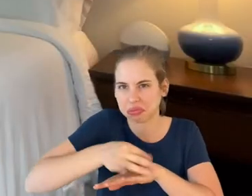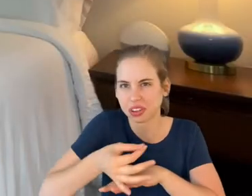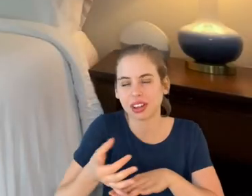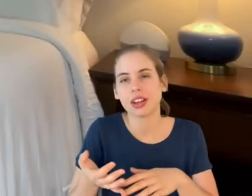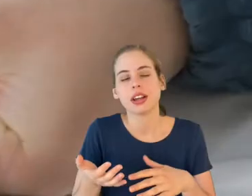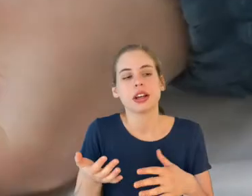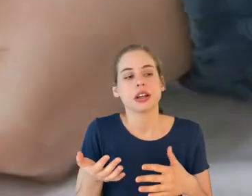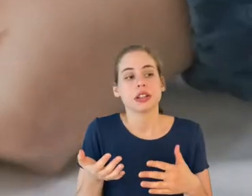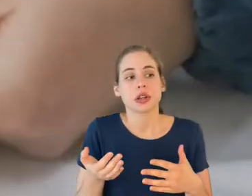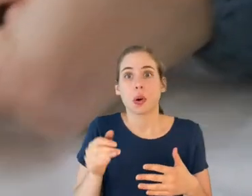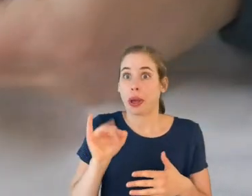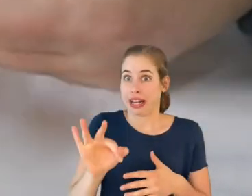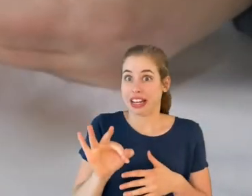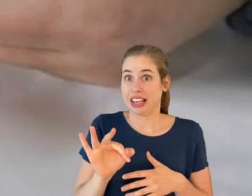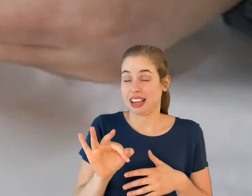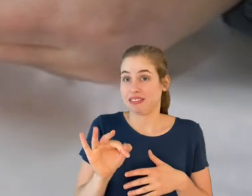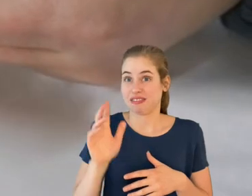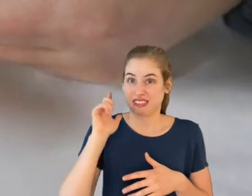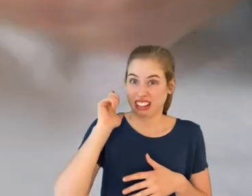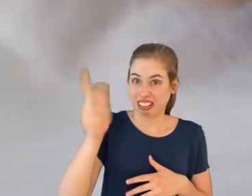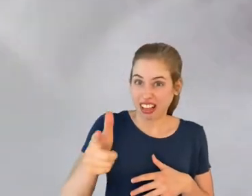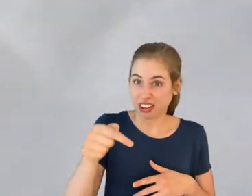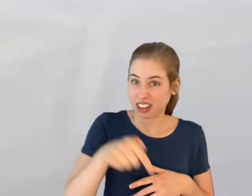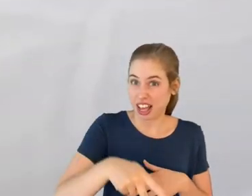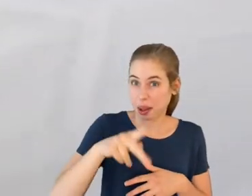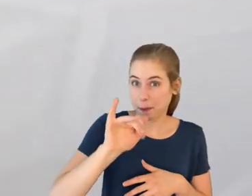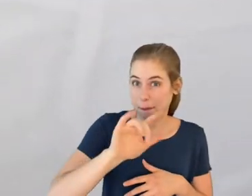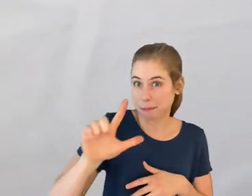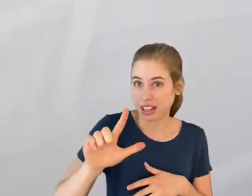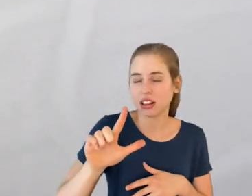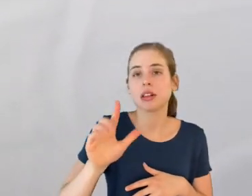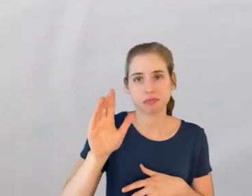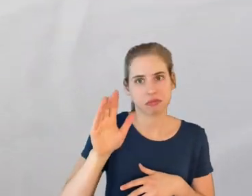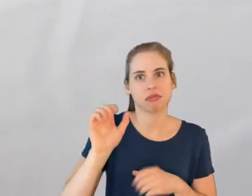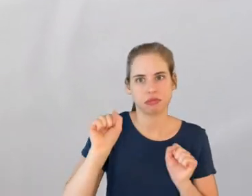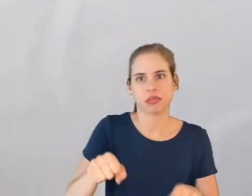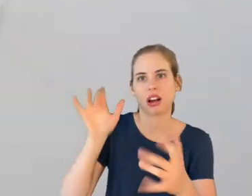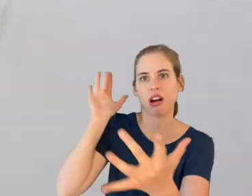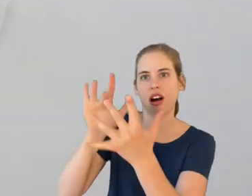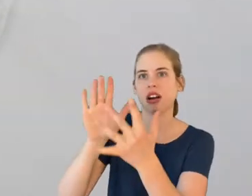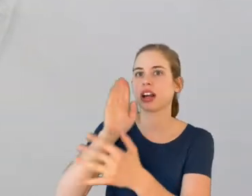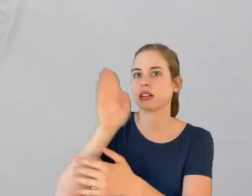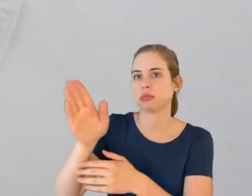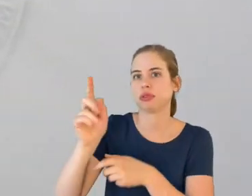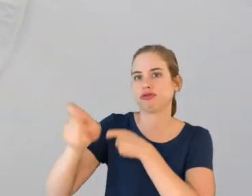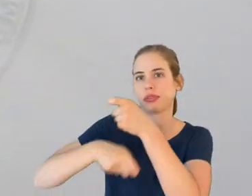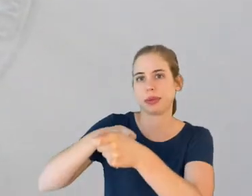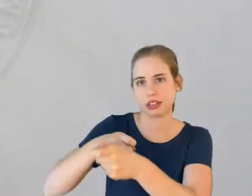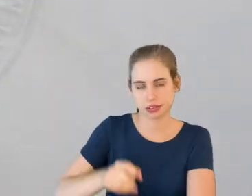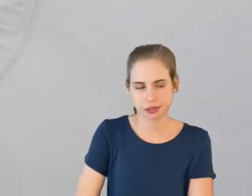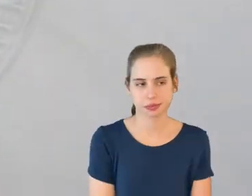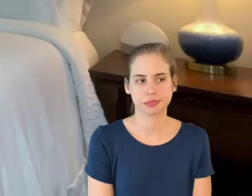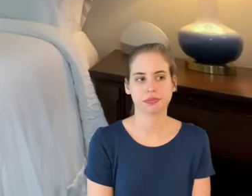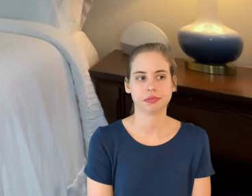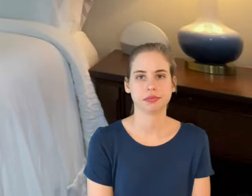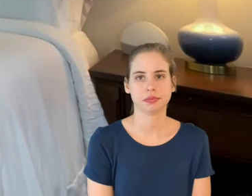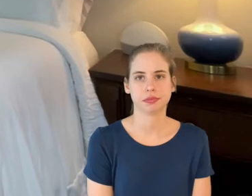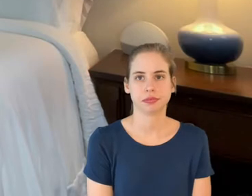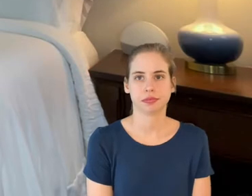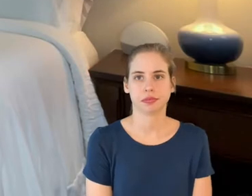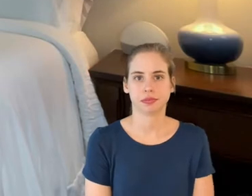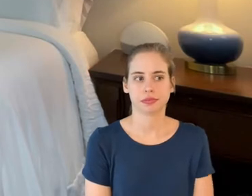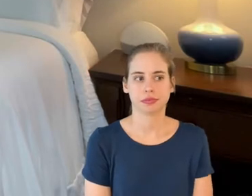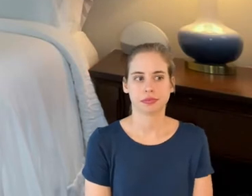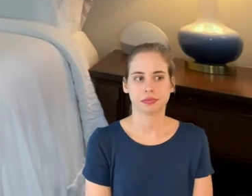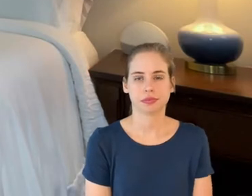they do pill, which I doubt it because we've had them for a while now, they will send you a new set. So one thing